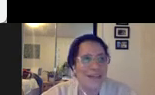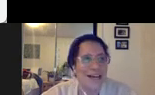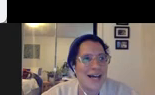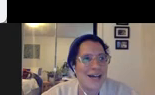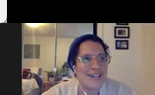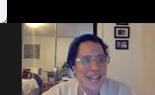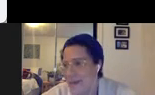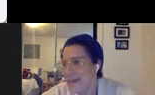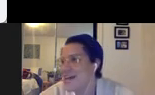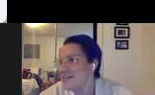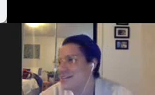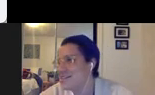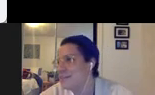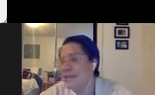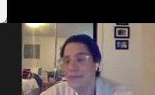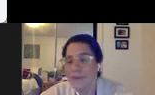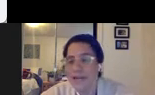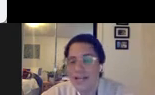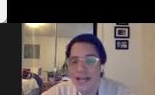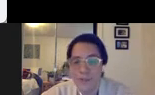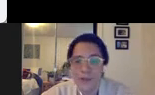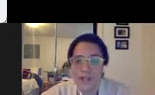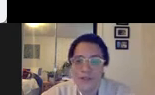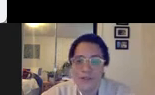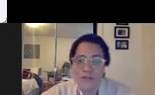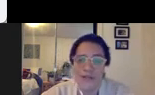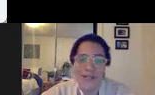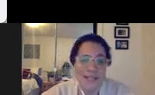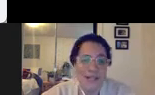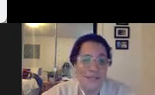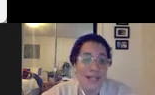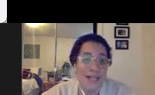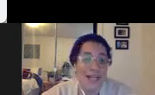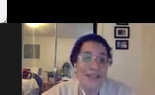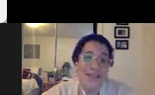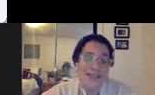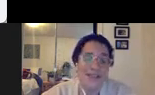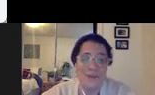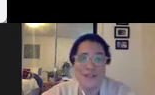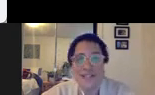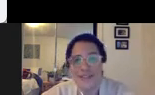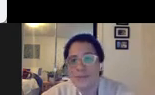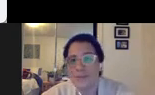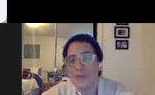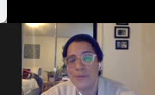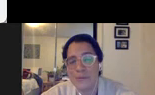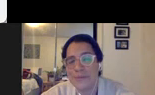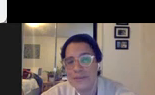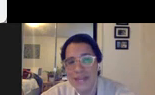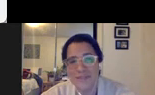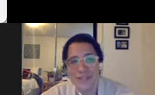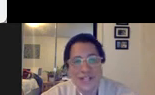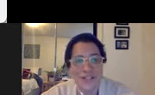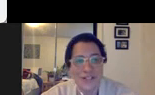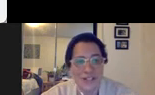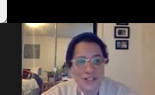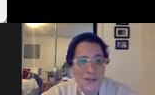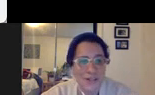we'll maybe take it back down at some point, but we're going to do a 90-minute meeting. And I think we'll see that it will probably